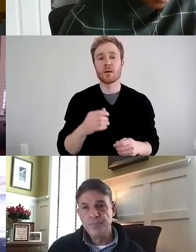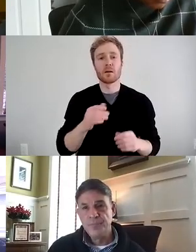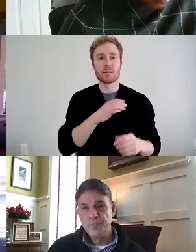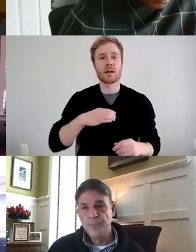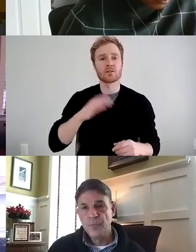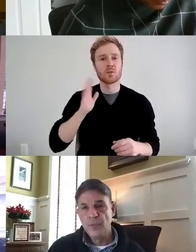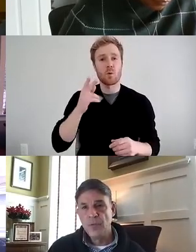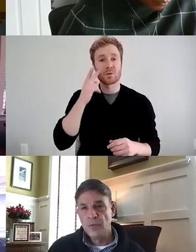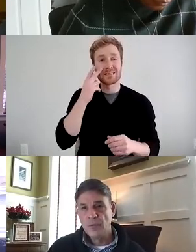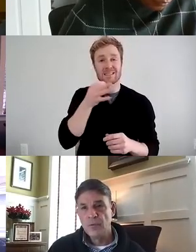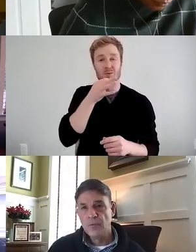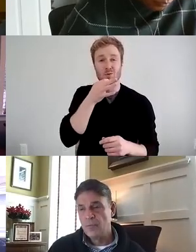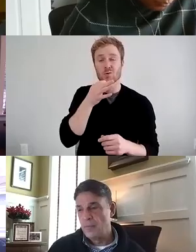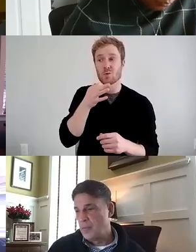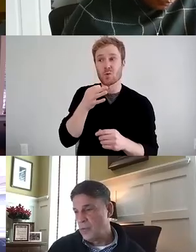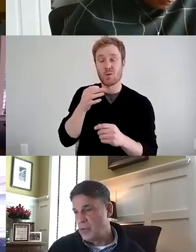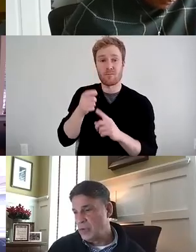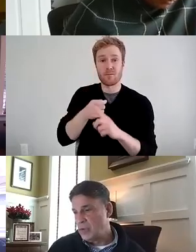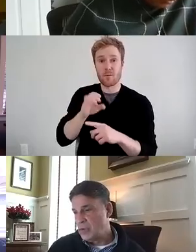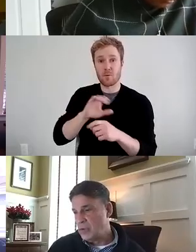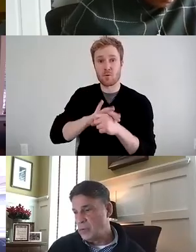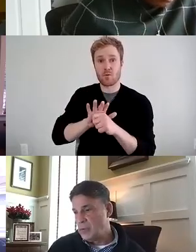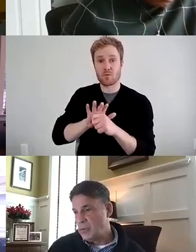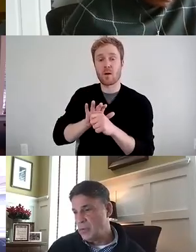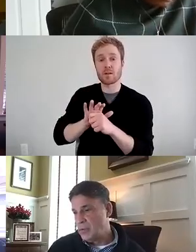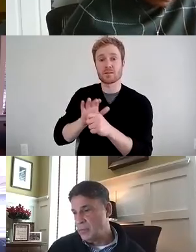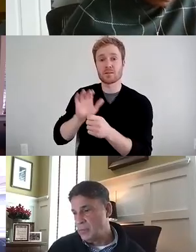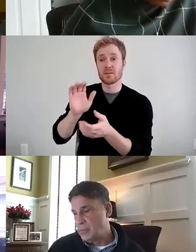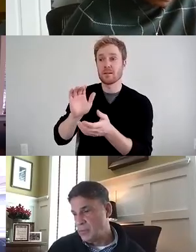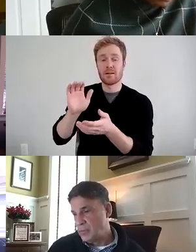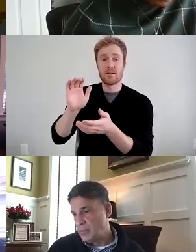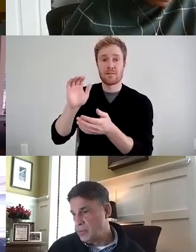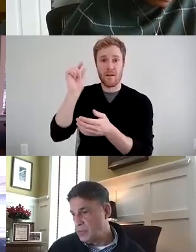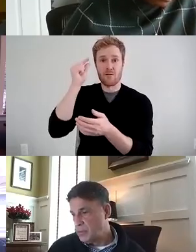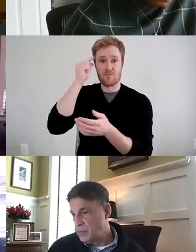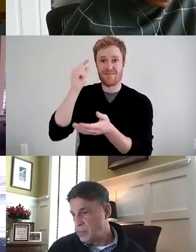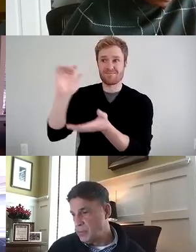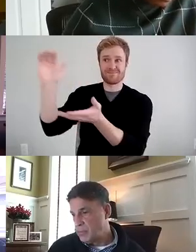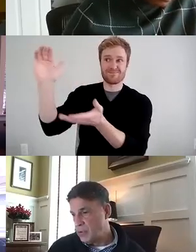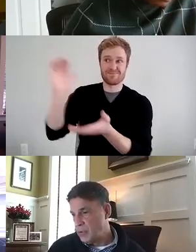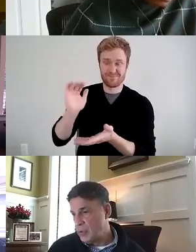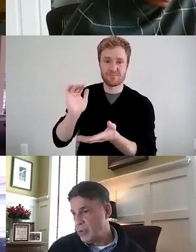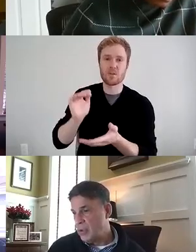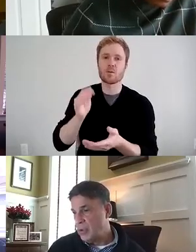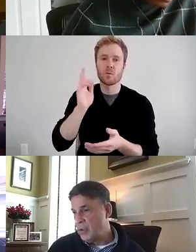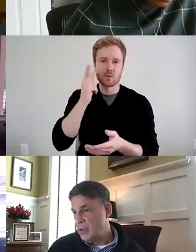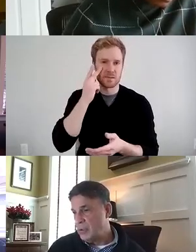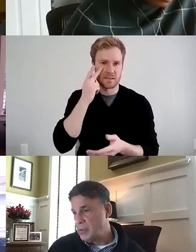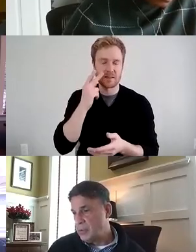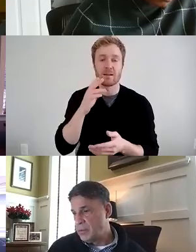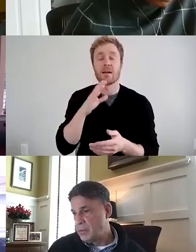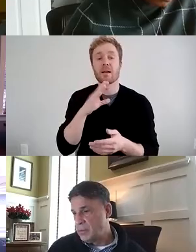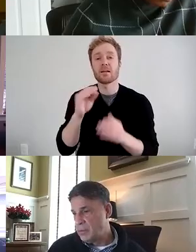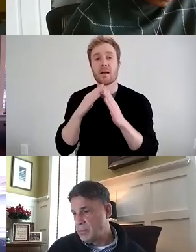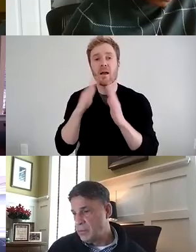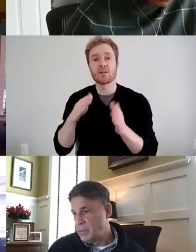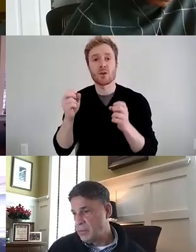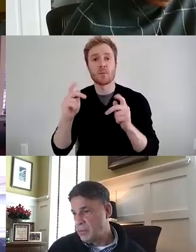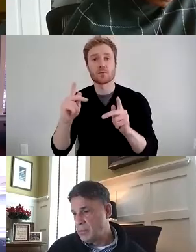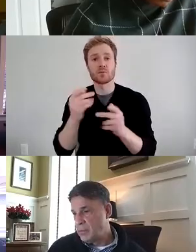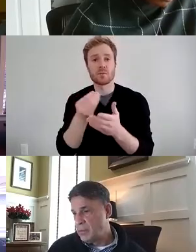keep people, especially and in the city of Pittsburgh, that means women and children, right? And so our children don't end up on the street.